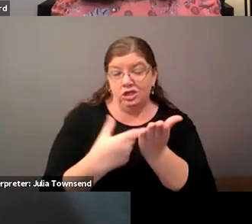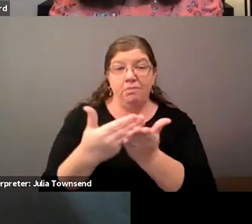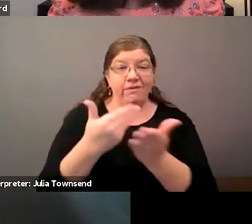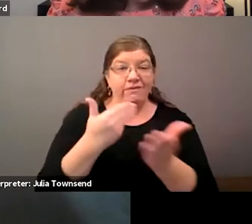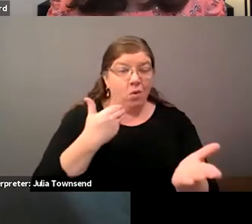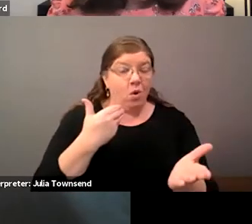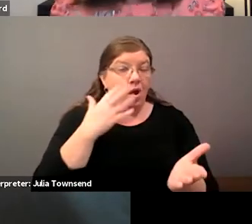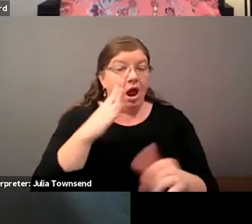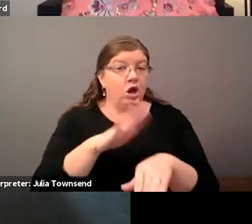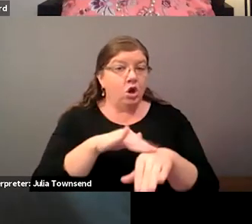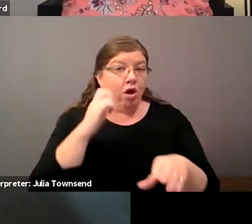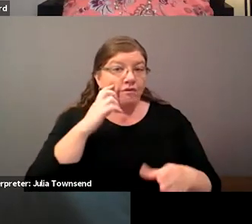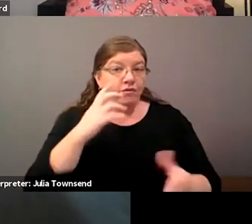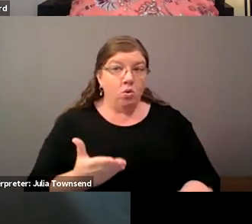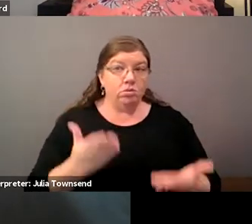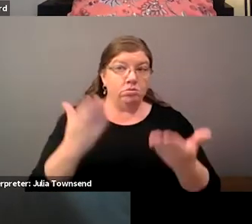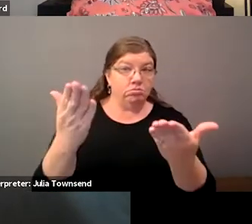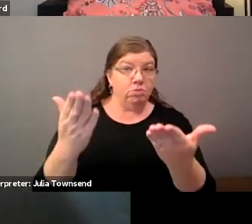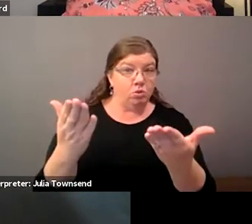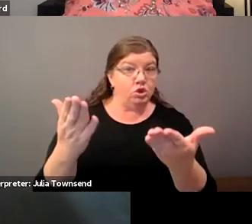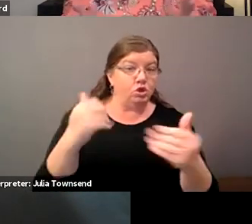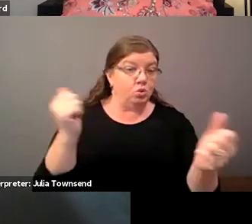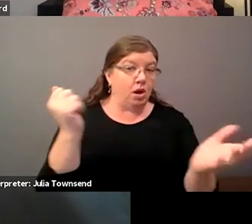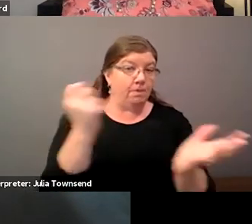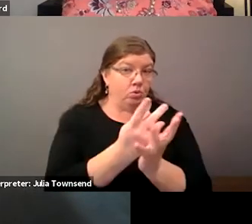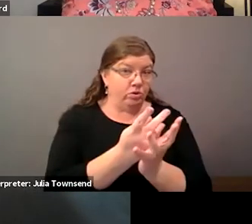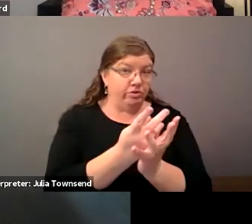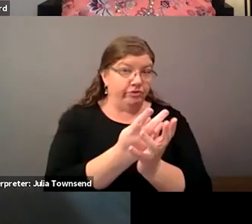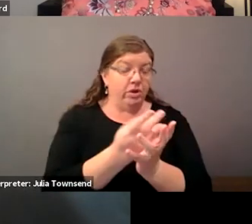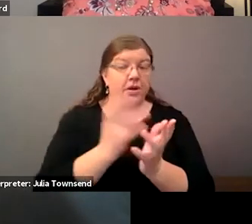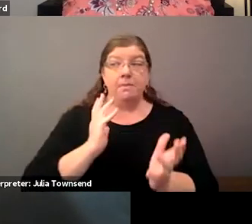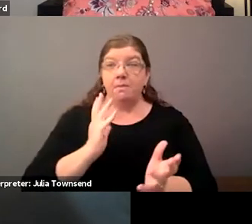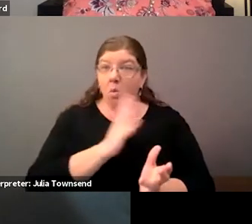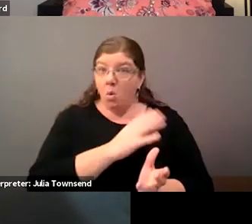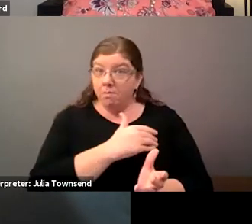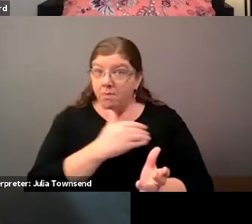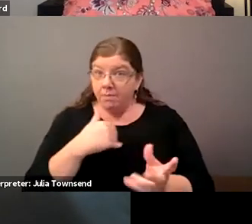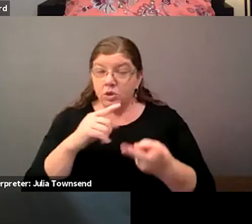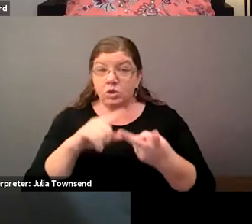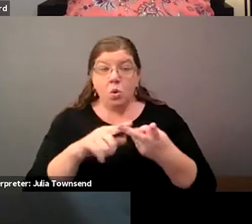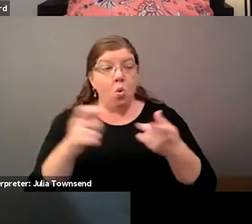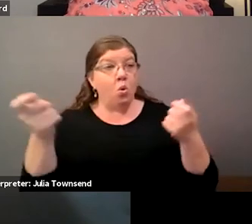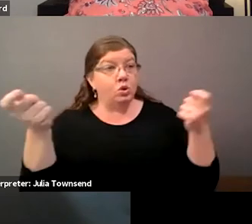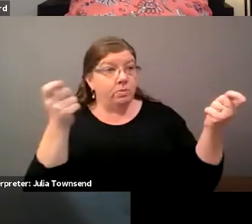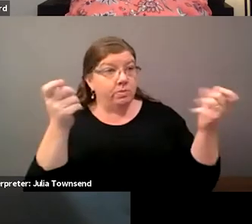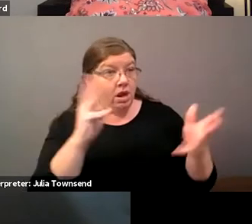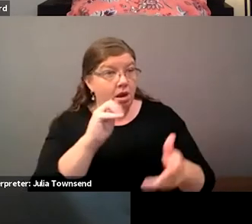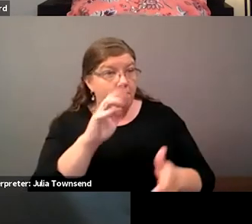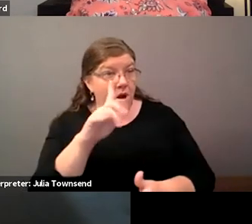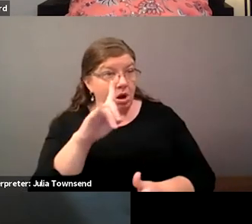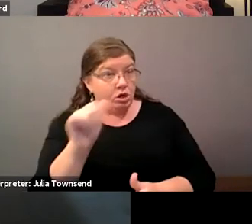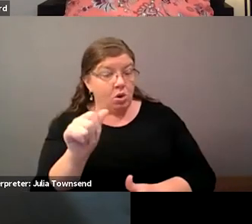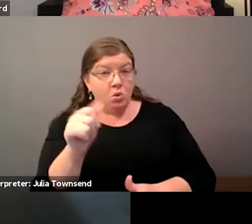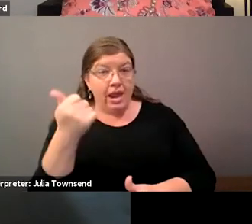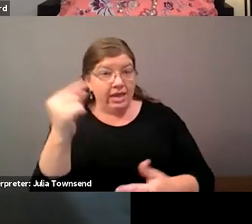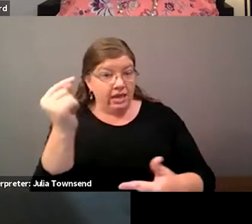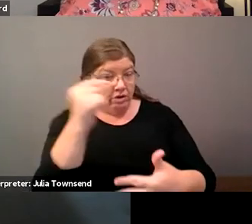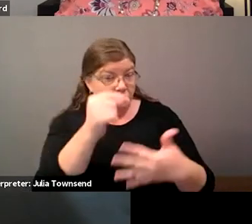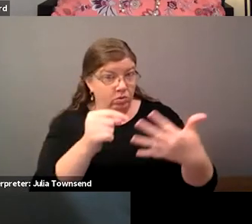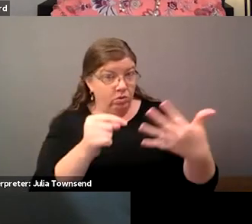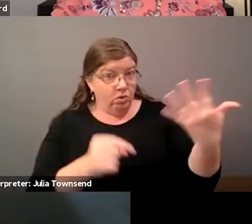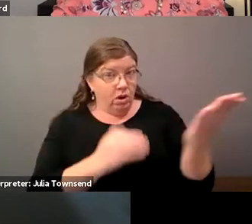motion to approve the consent agenda i wonder if board members or superintendent maldonado are there any items on the consent